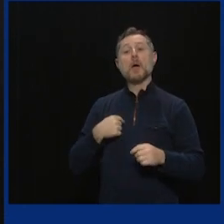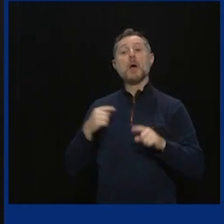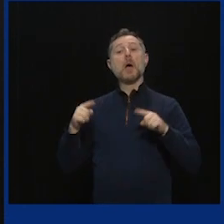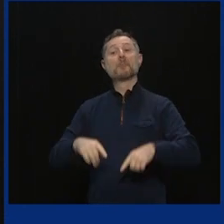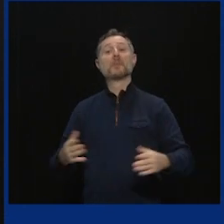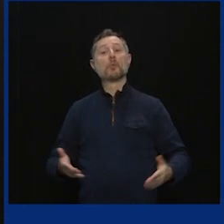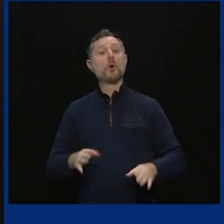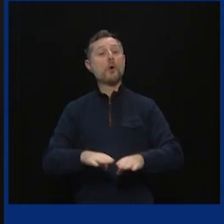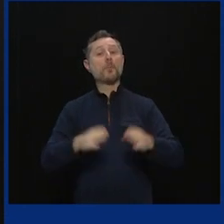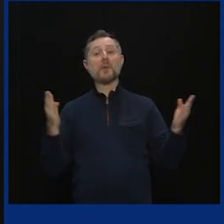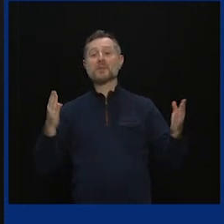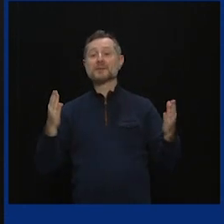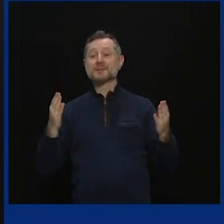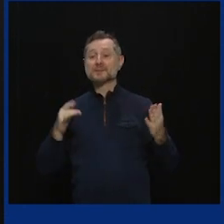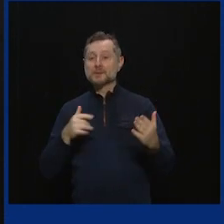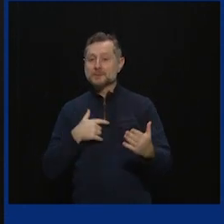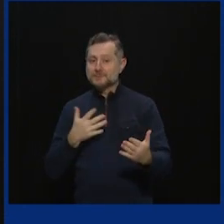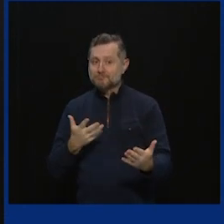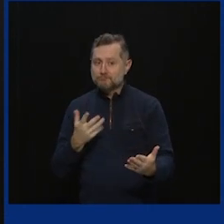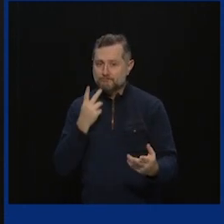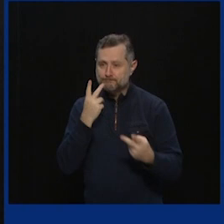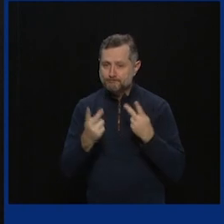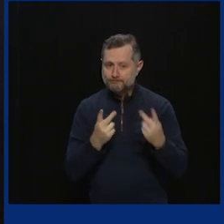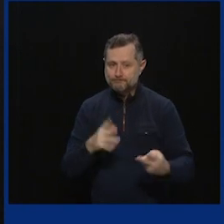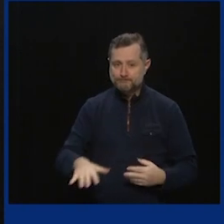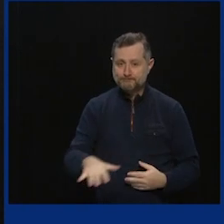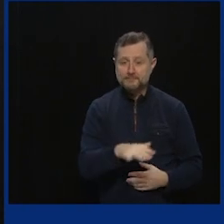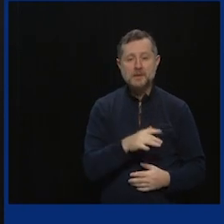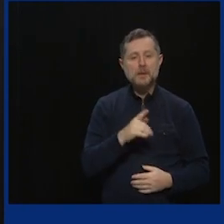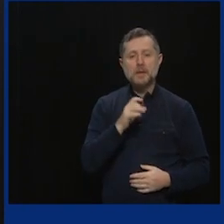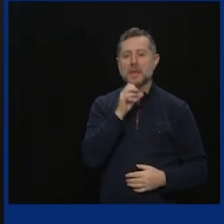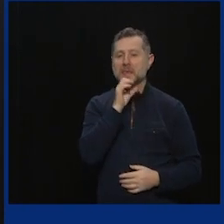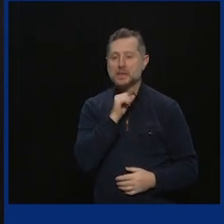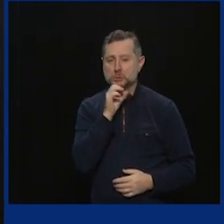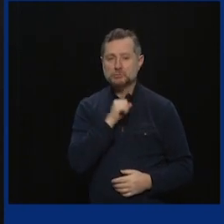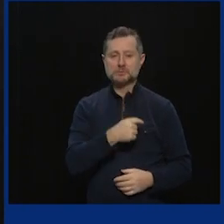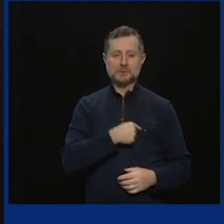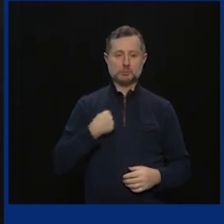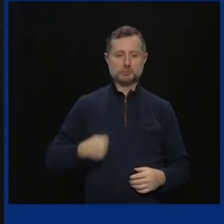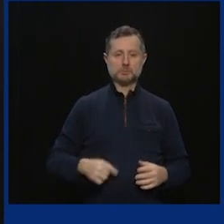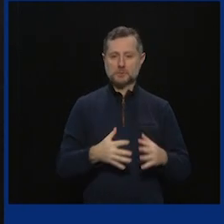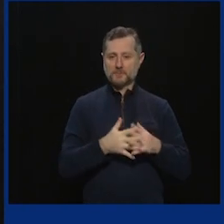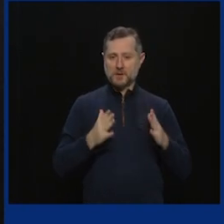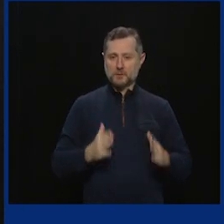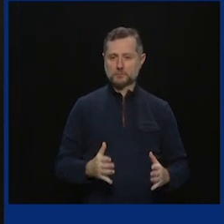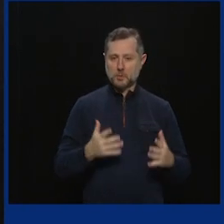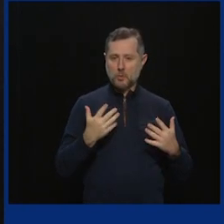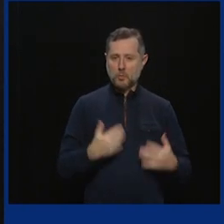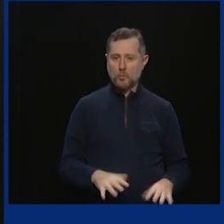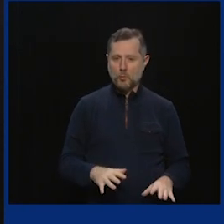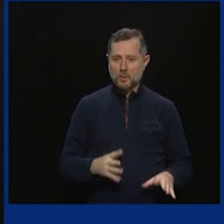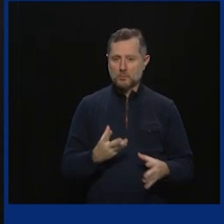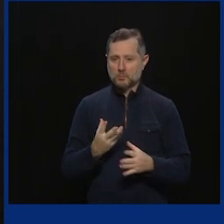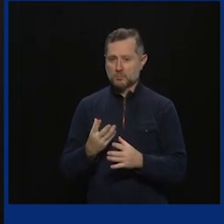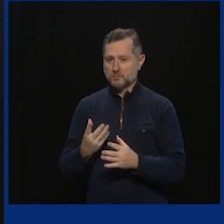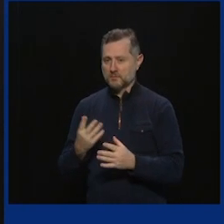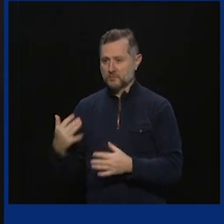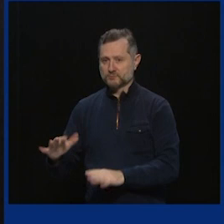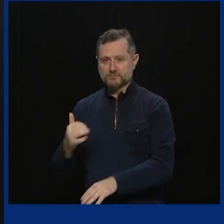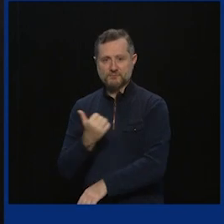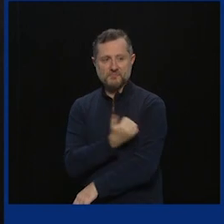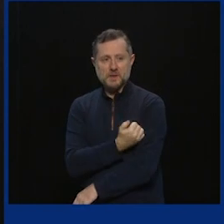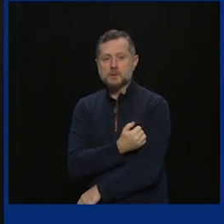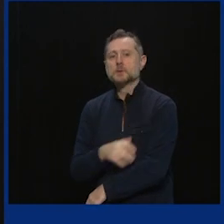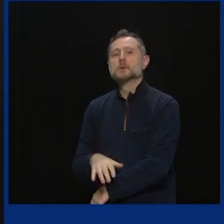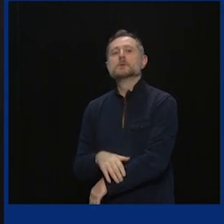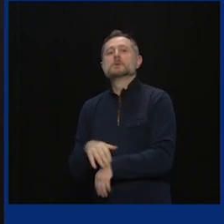elderly Chinese Americans afraid to go out into the street to get a life-saving vaccine because they're